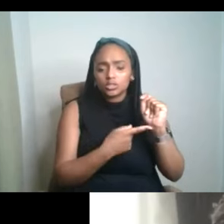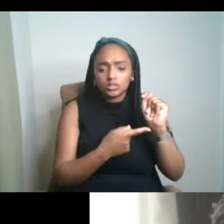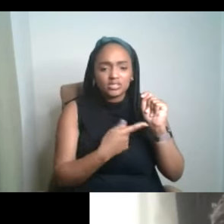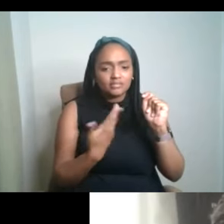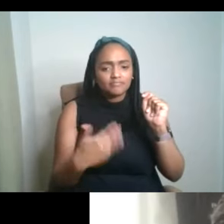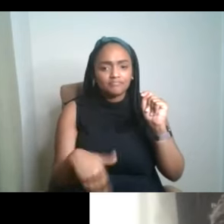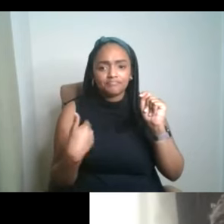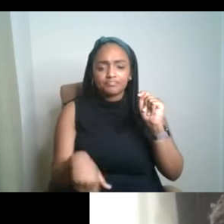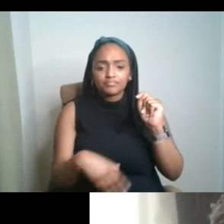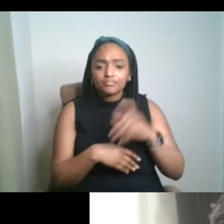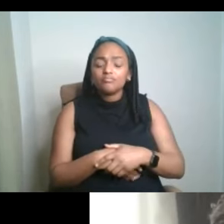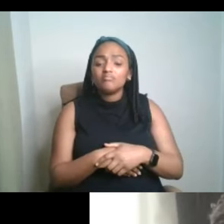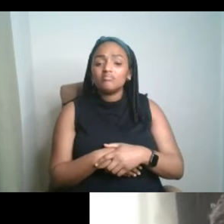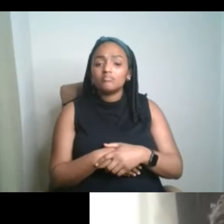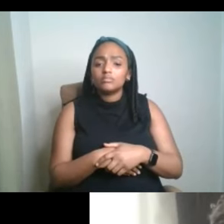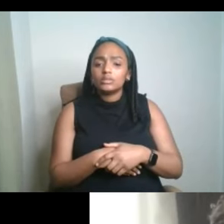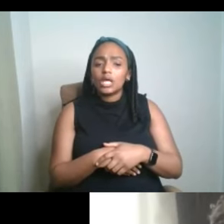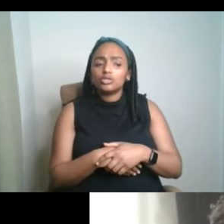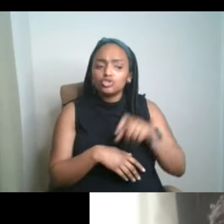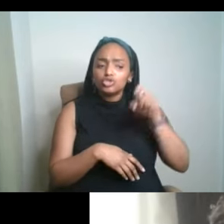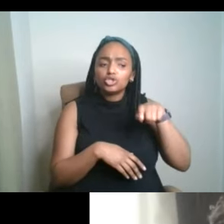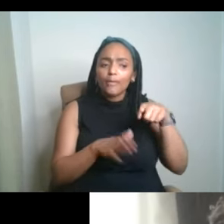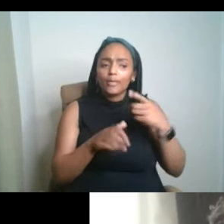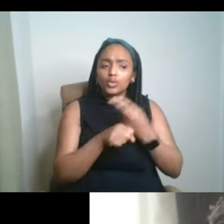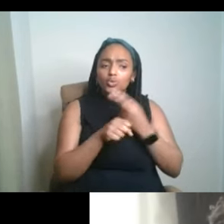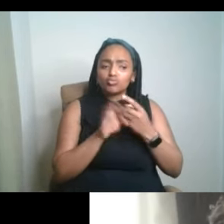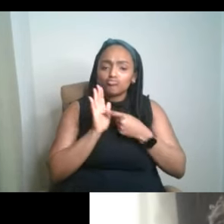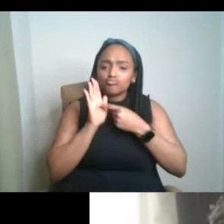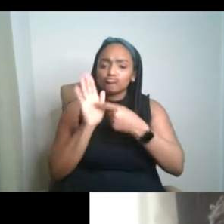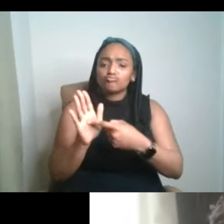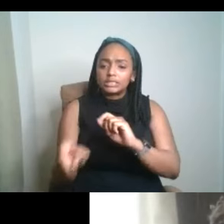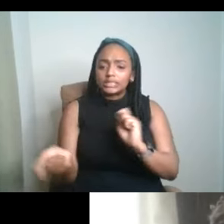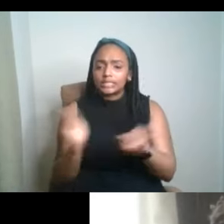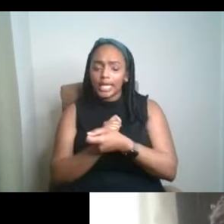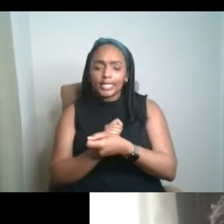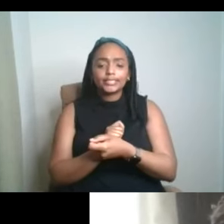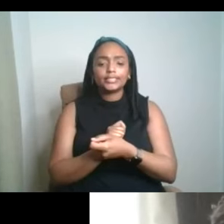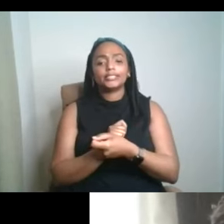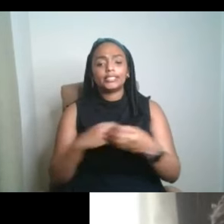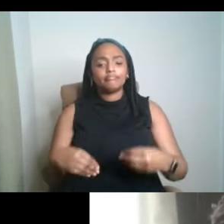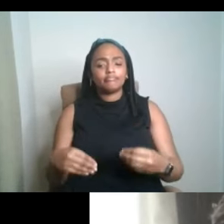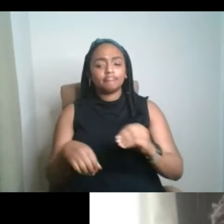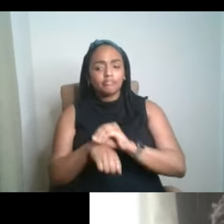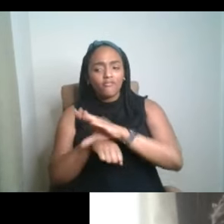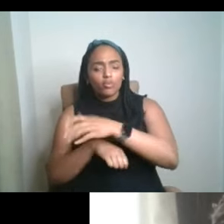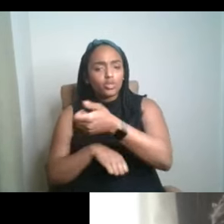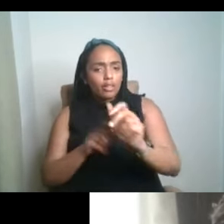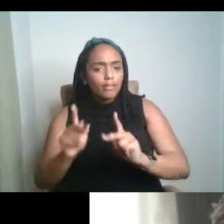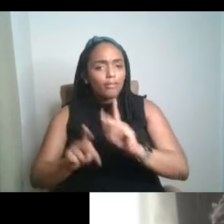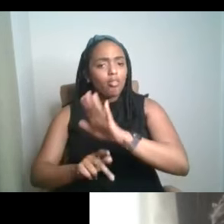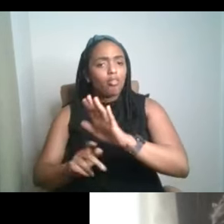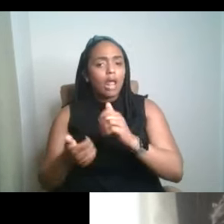is meant to inspire social change. And so that is my foundation. And I've